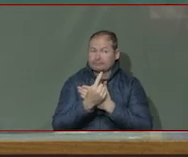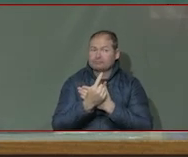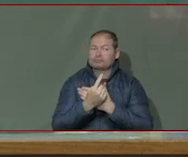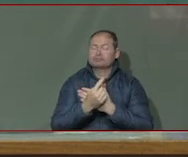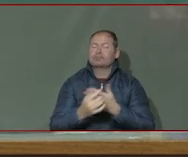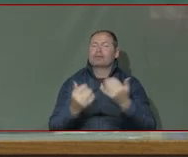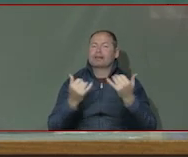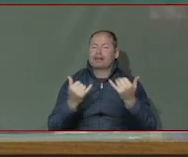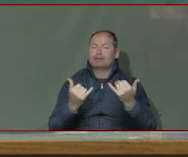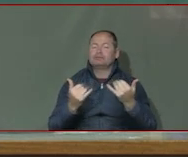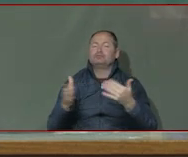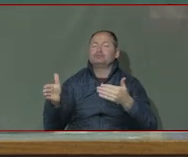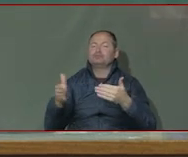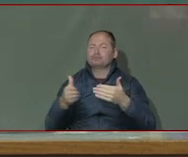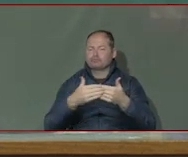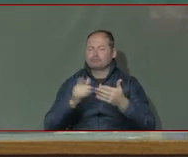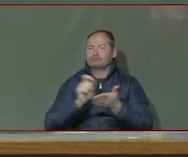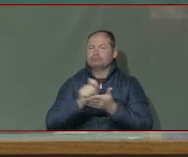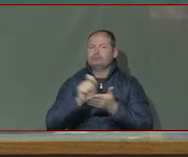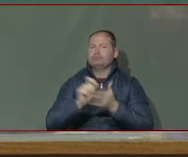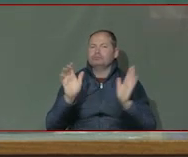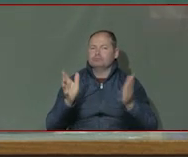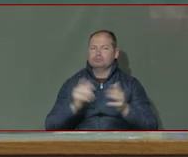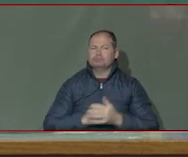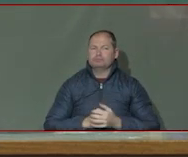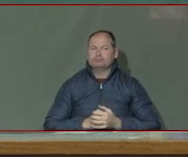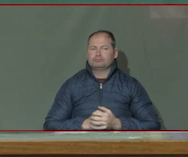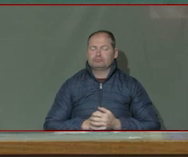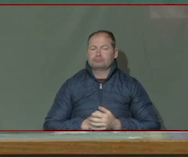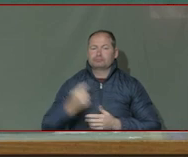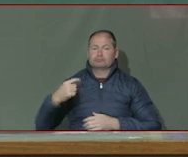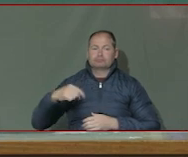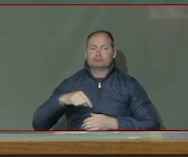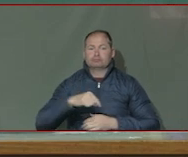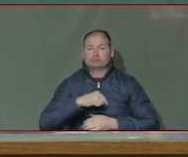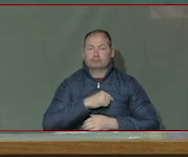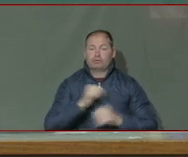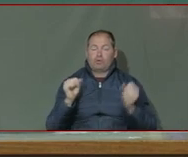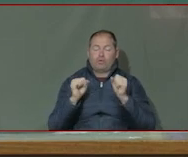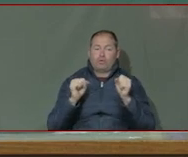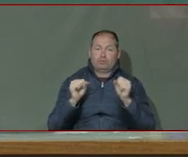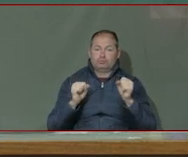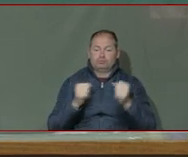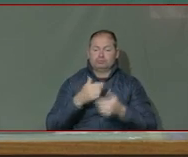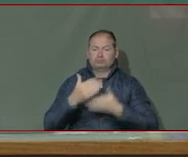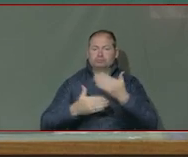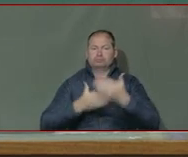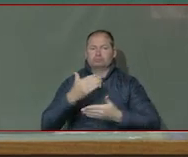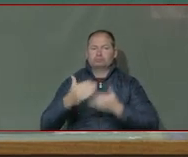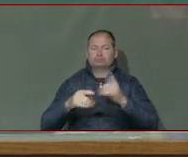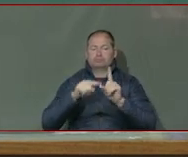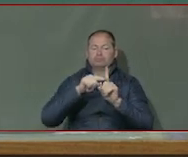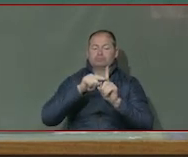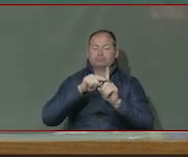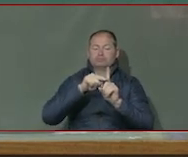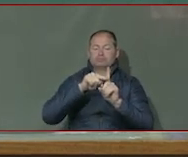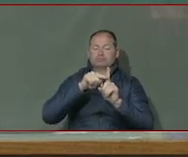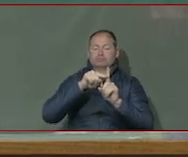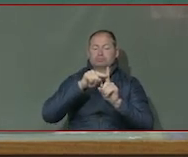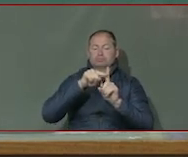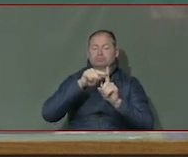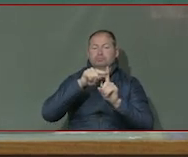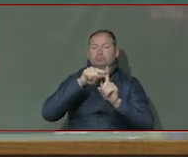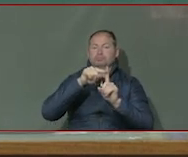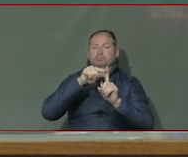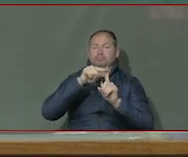here's your conclusion. As we proceeded with winter, the temperatures actually increased, and that